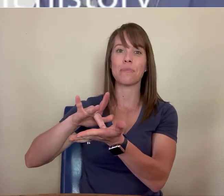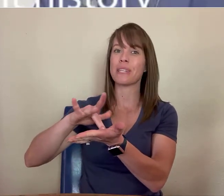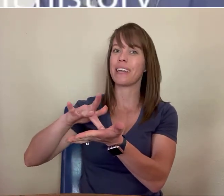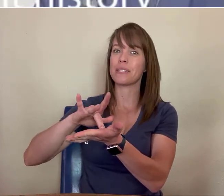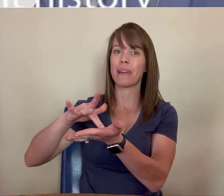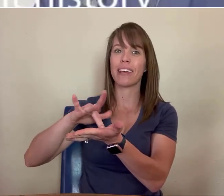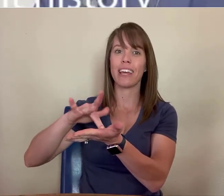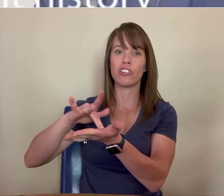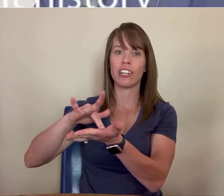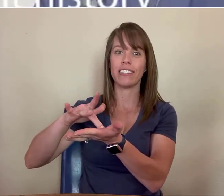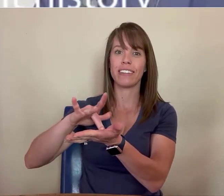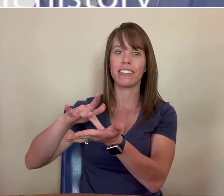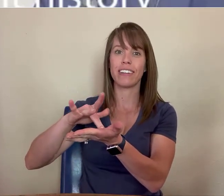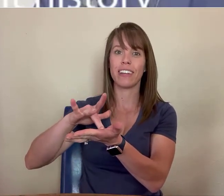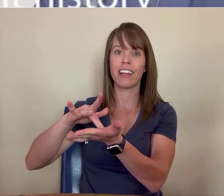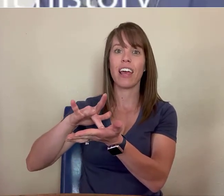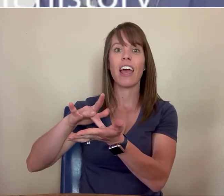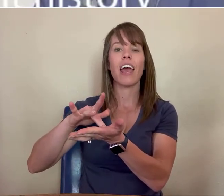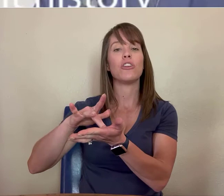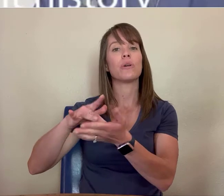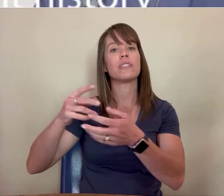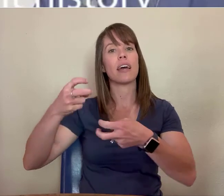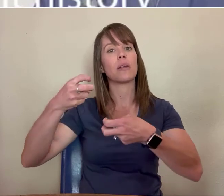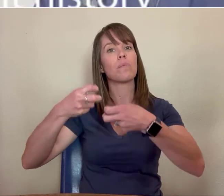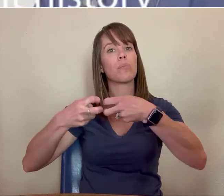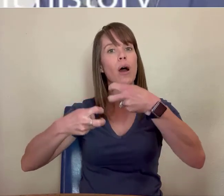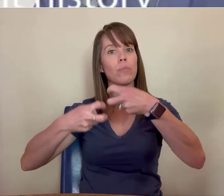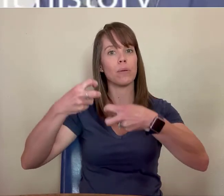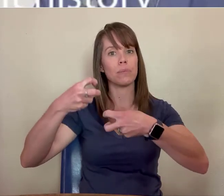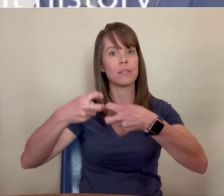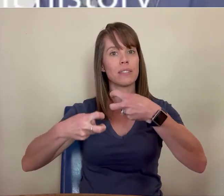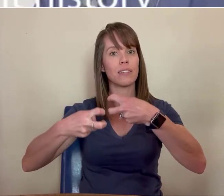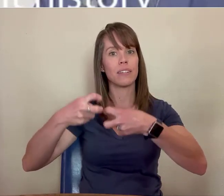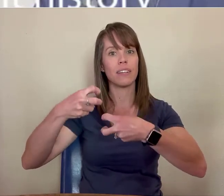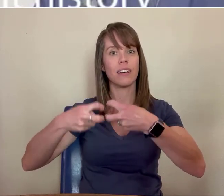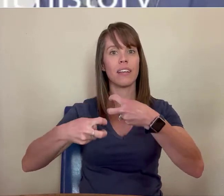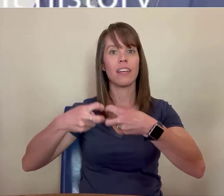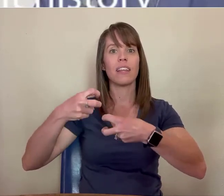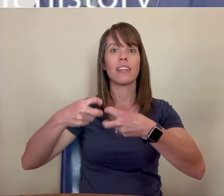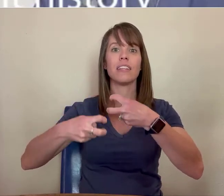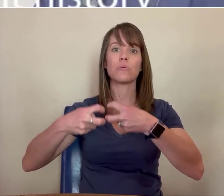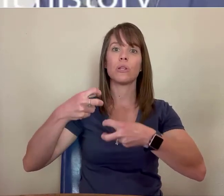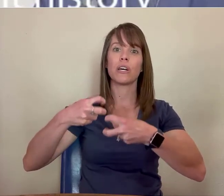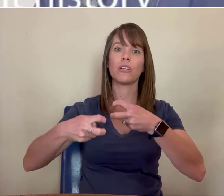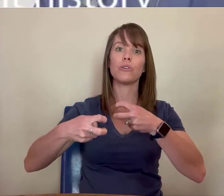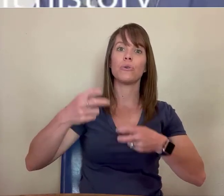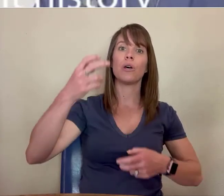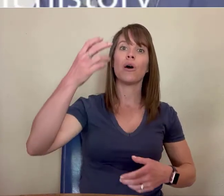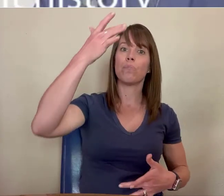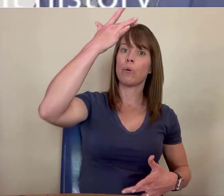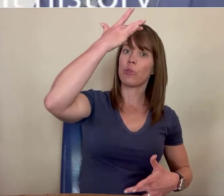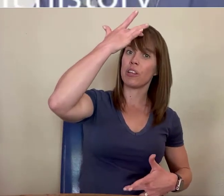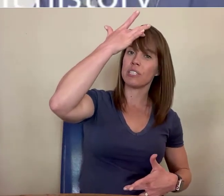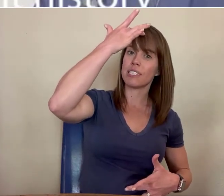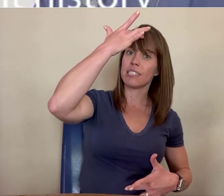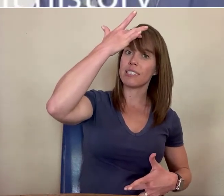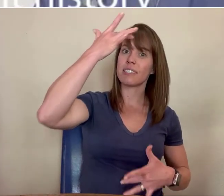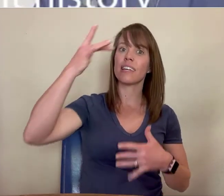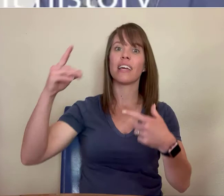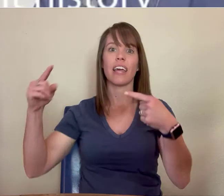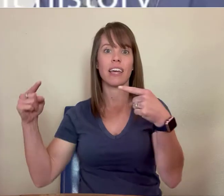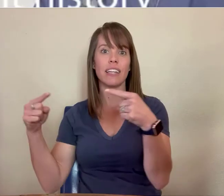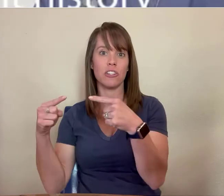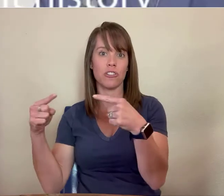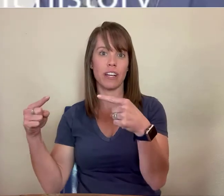Medical, same sign as medication. And you can sign problems. This will include both